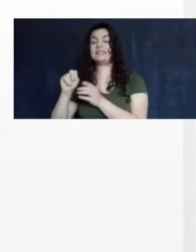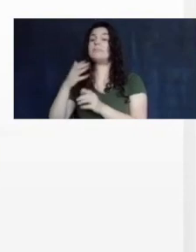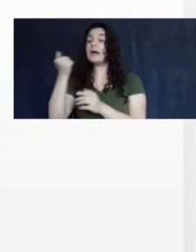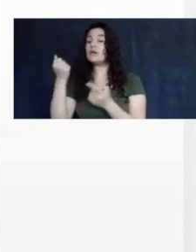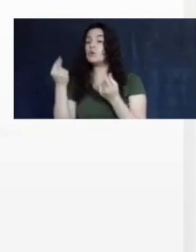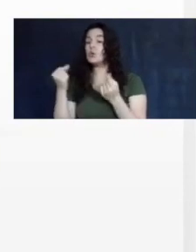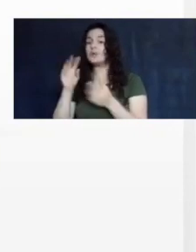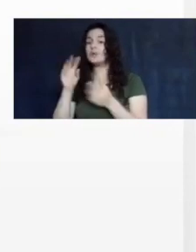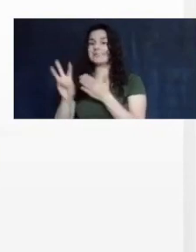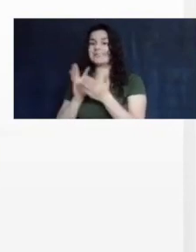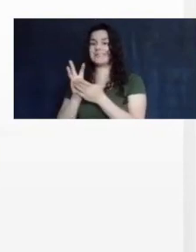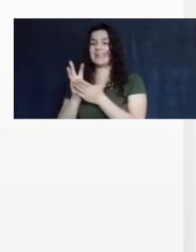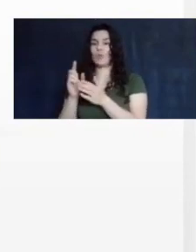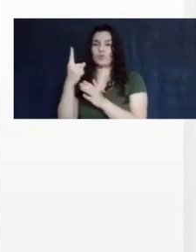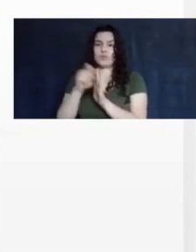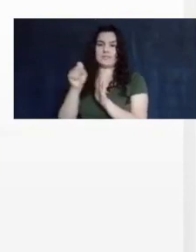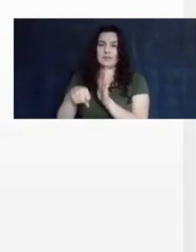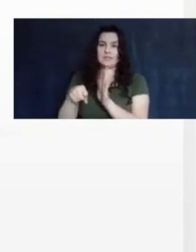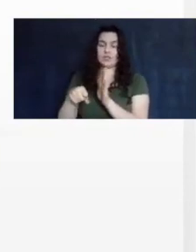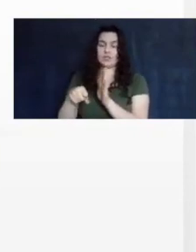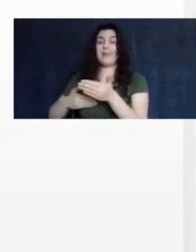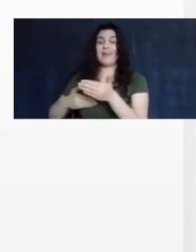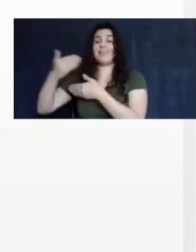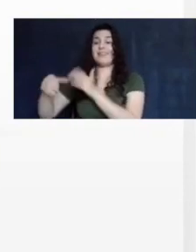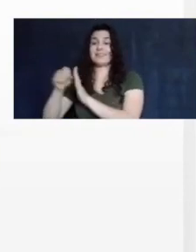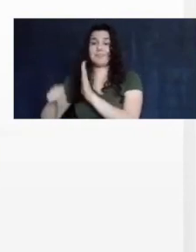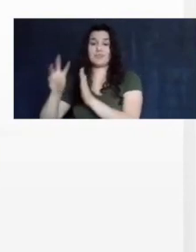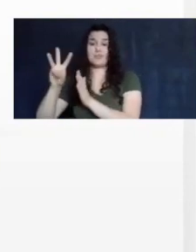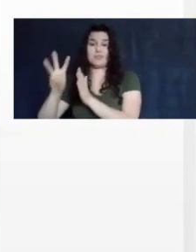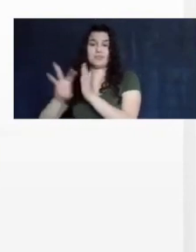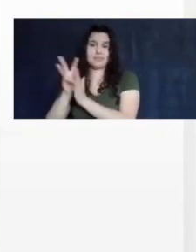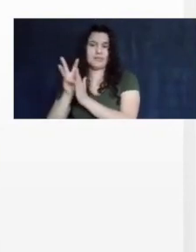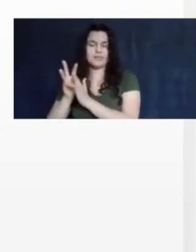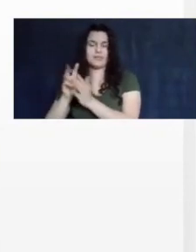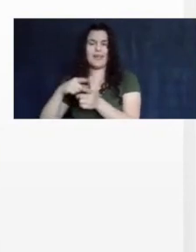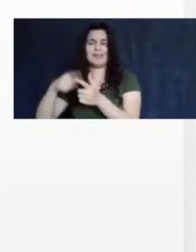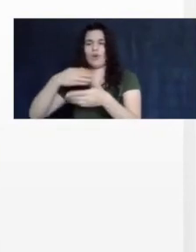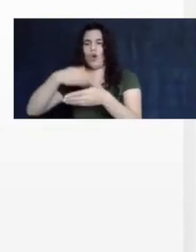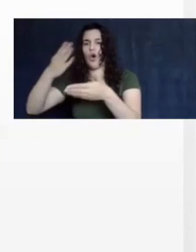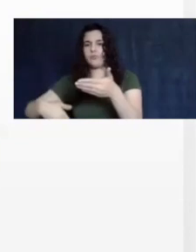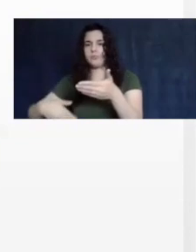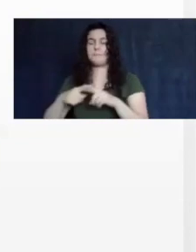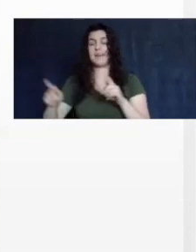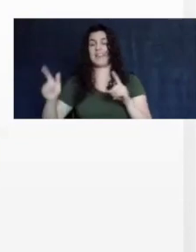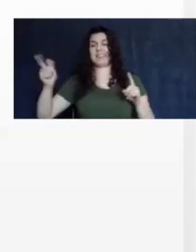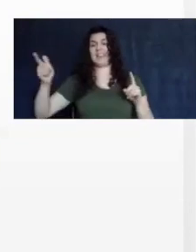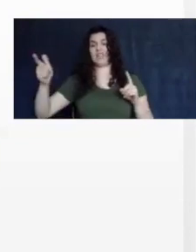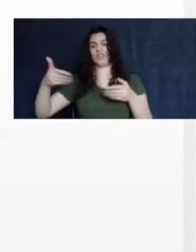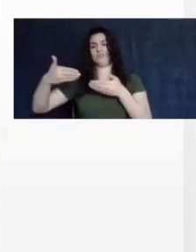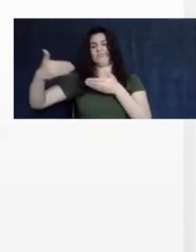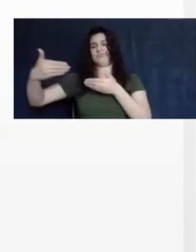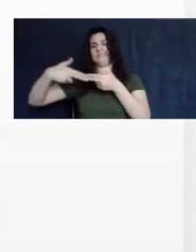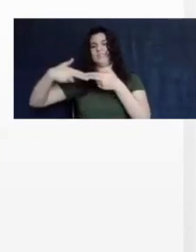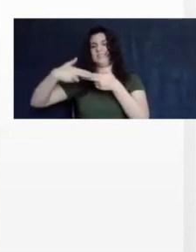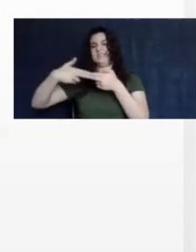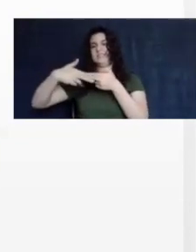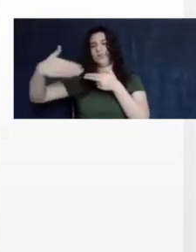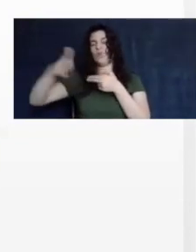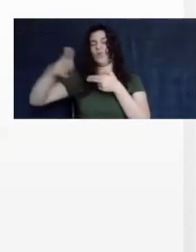6 the next, and you wrap up. But I think I have a little bit further down the presentation, maybe talk briefly about